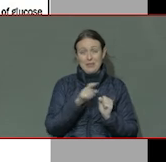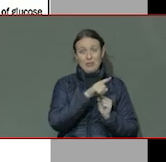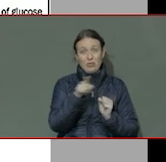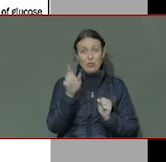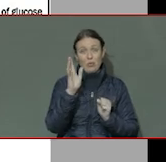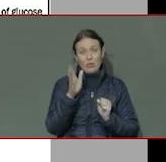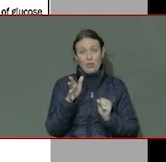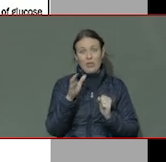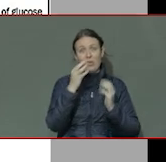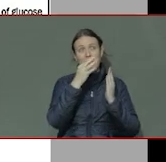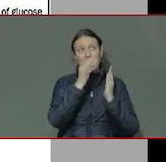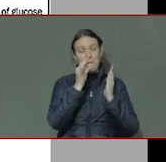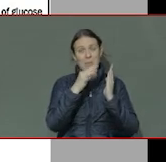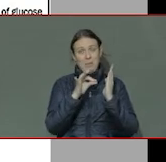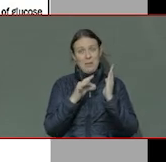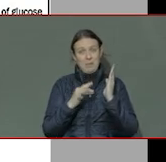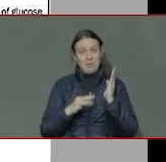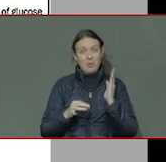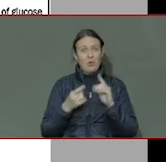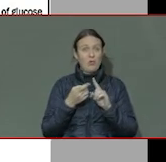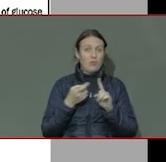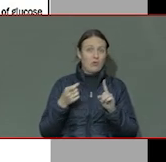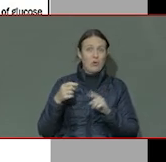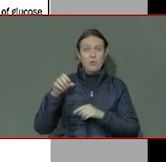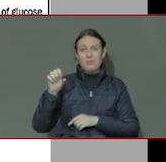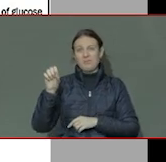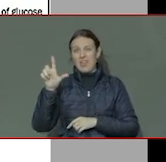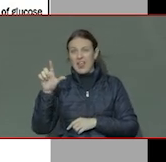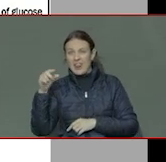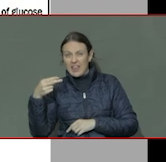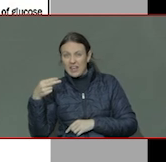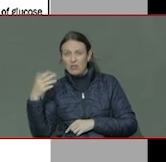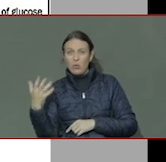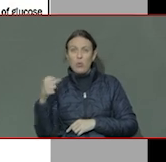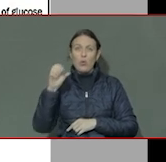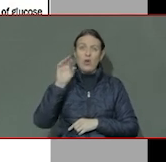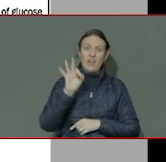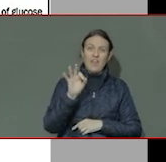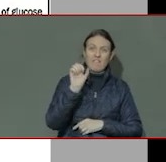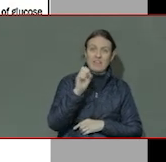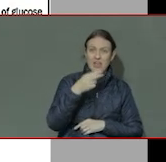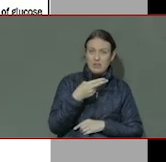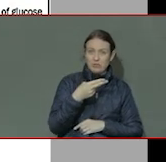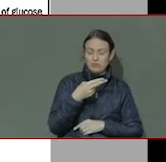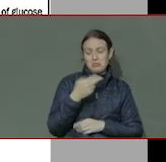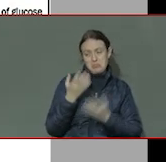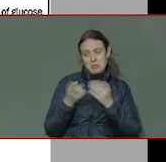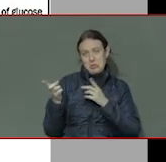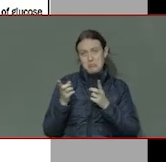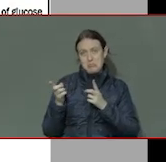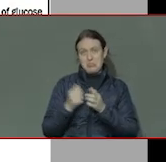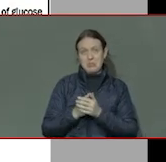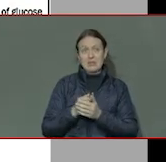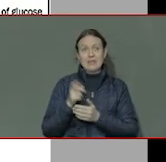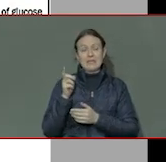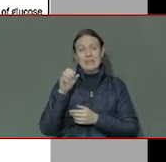marks from somewhere, and it's probably going to be FSH or LH. FSH you did is the development of the follicles,